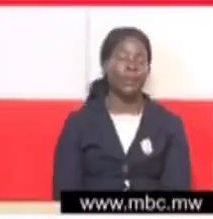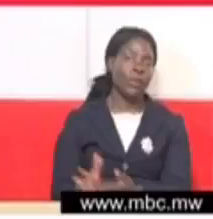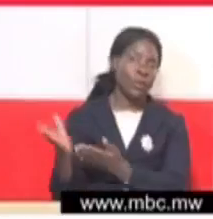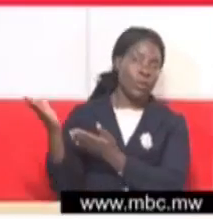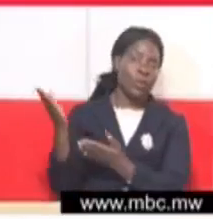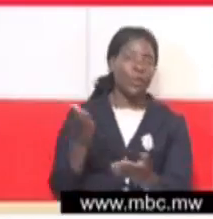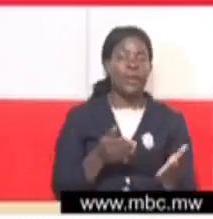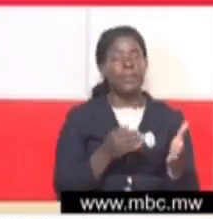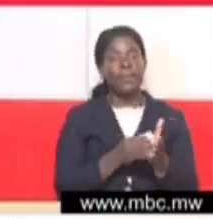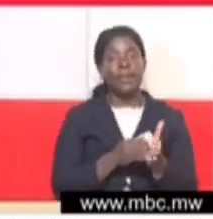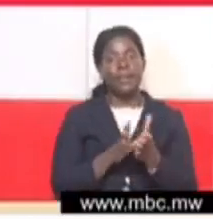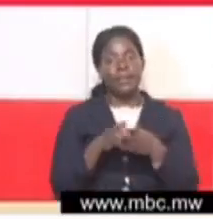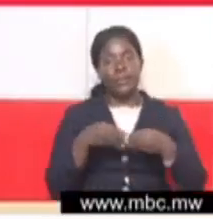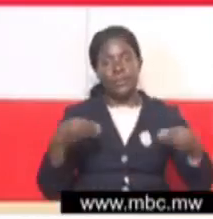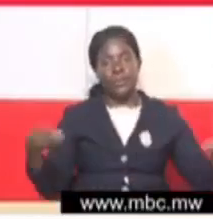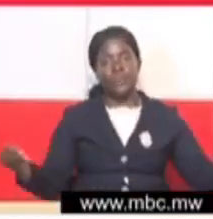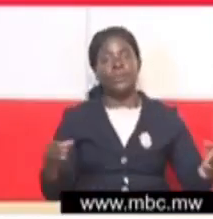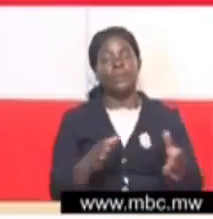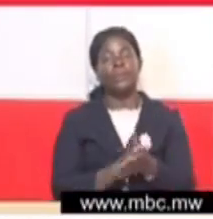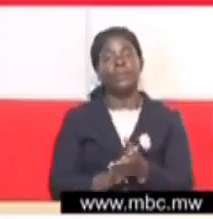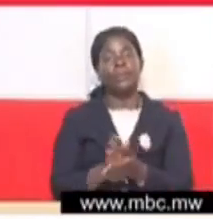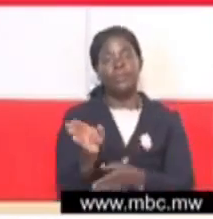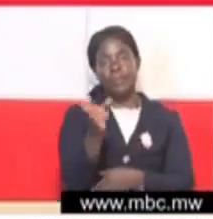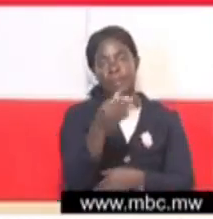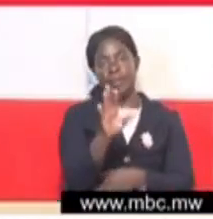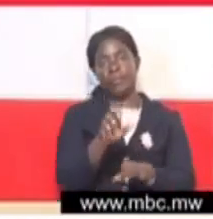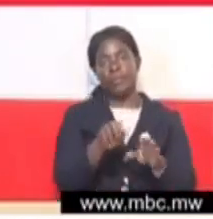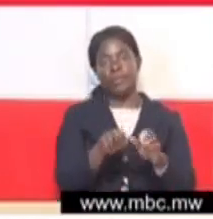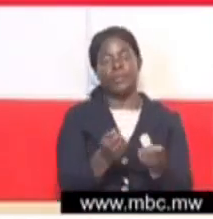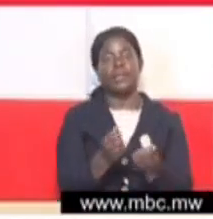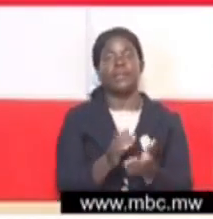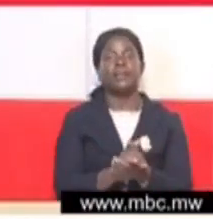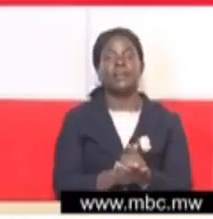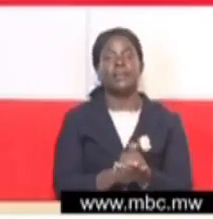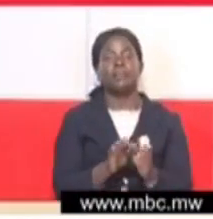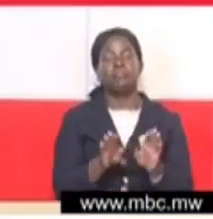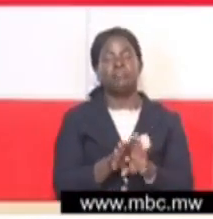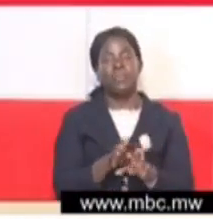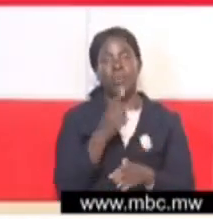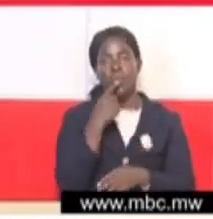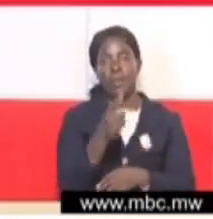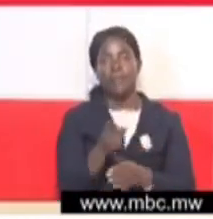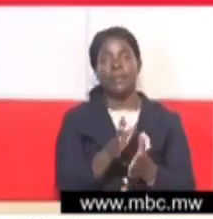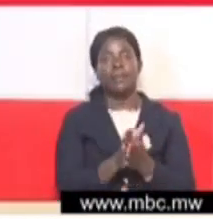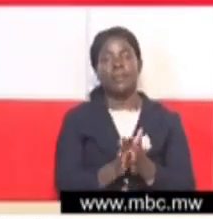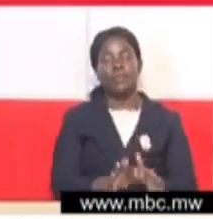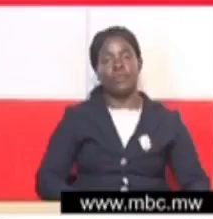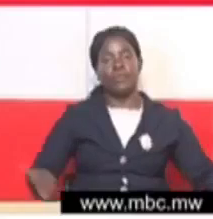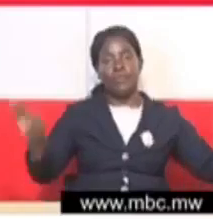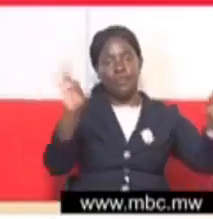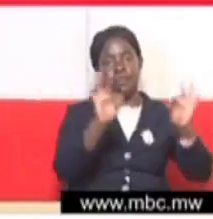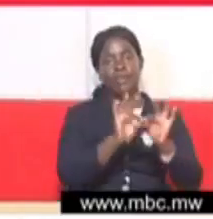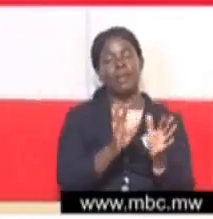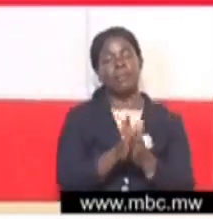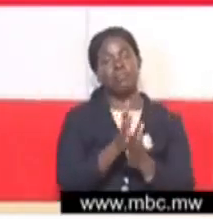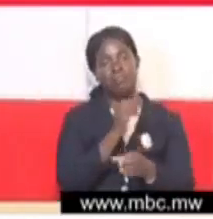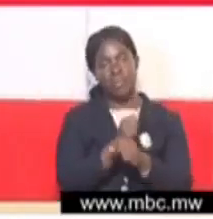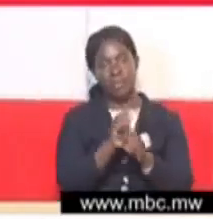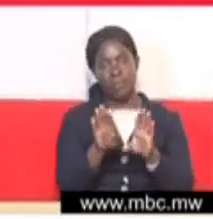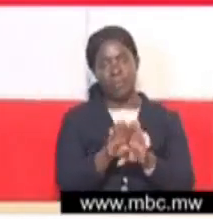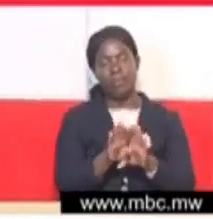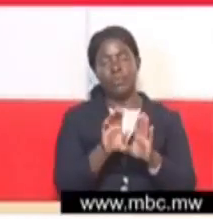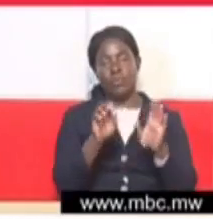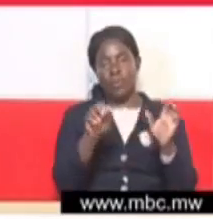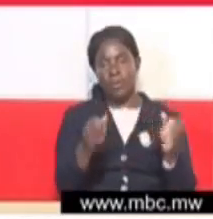Welcome back to MBC News. Minister of Tourism Ovela Kamtukule has emphasized the significance role that the